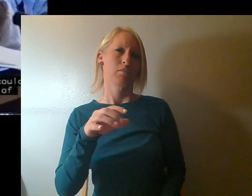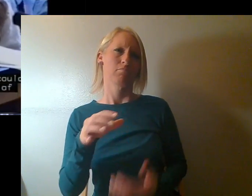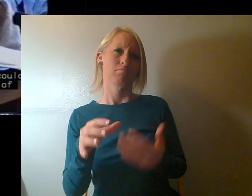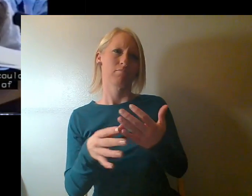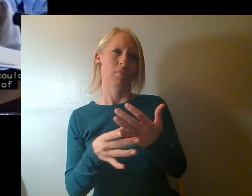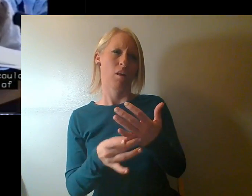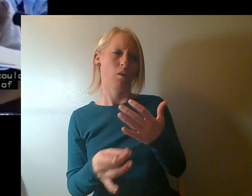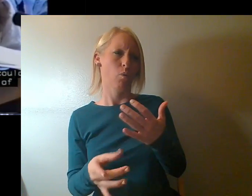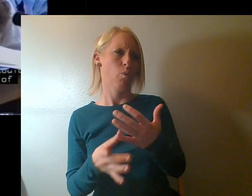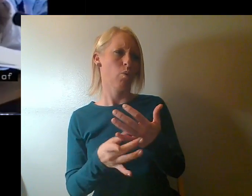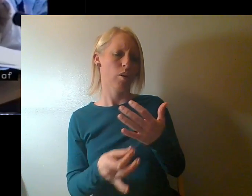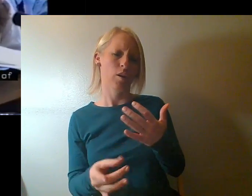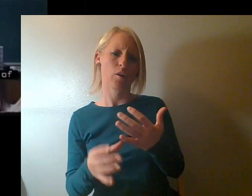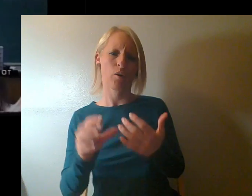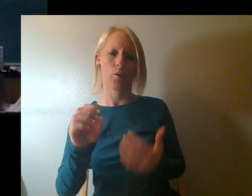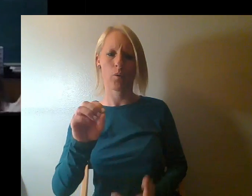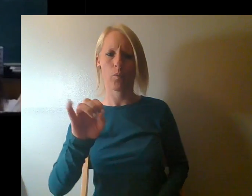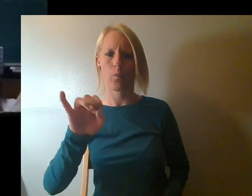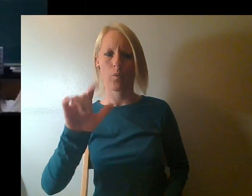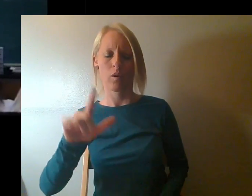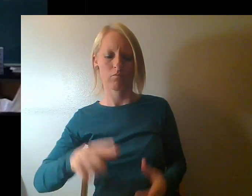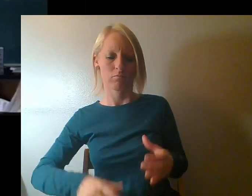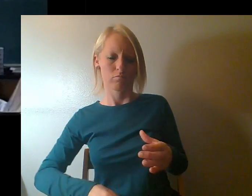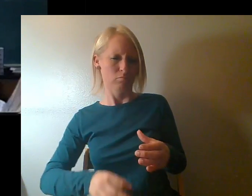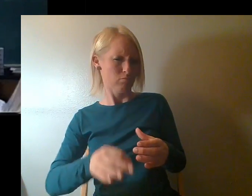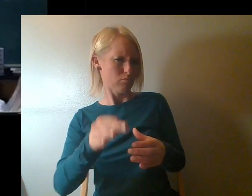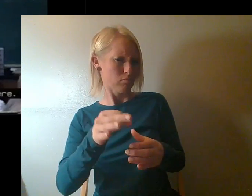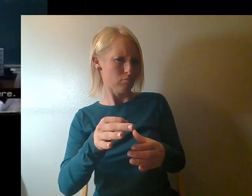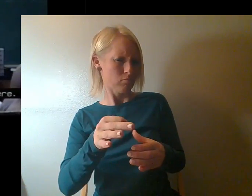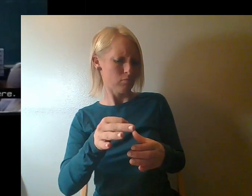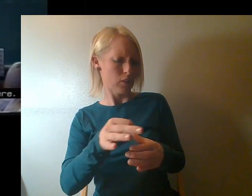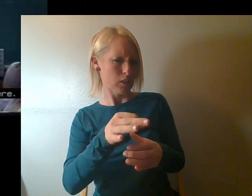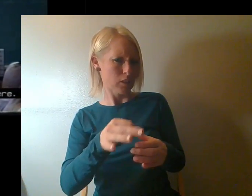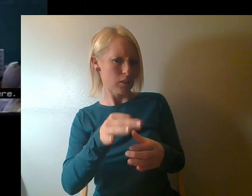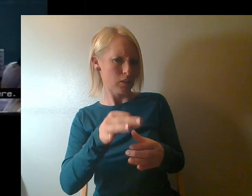of float on the surface? Yeah. All right, Yeah. all right, here we go. Let's see what we got here.